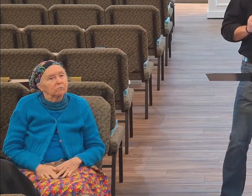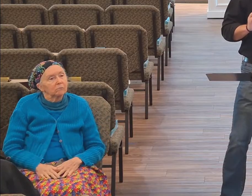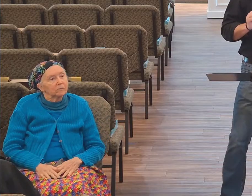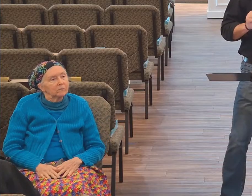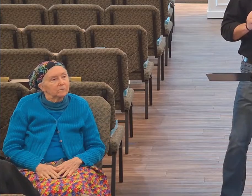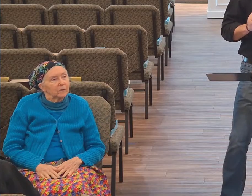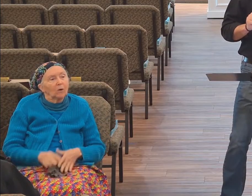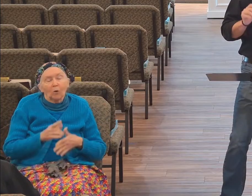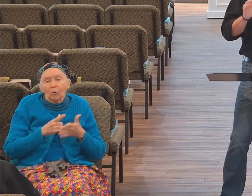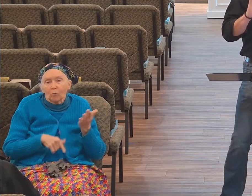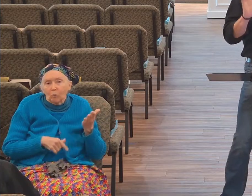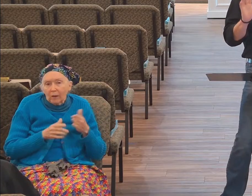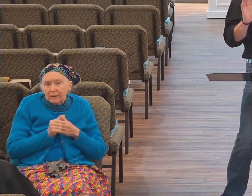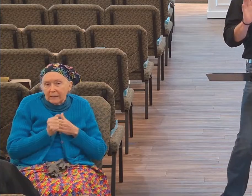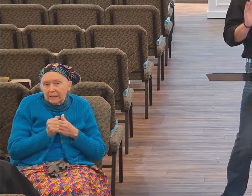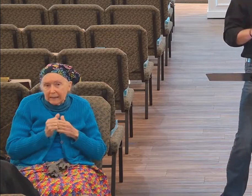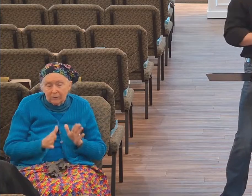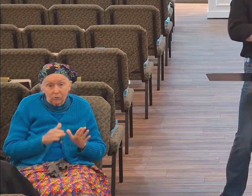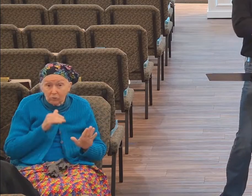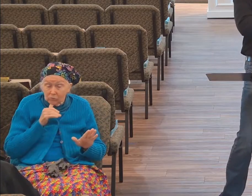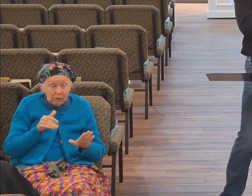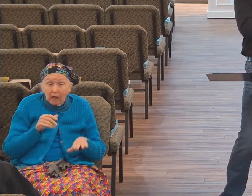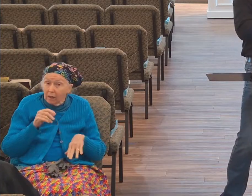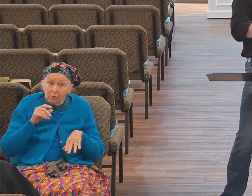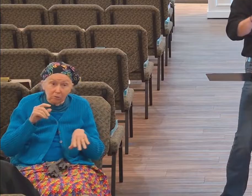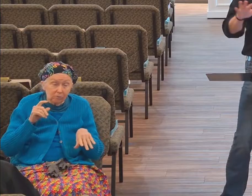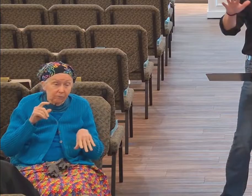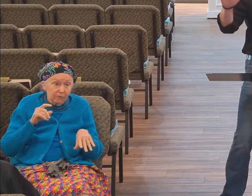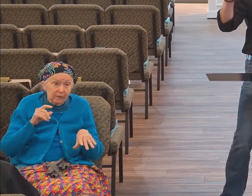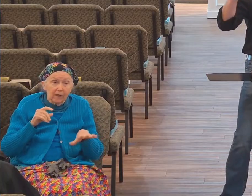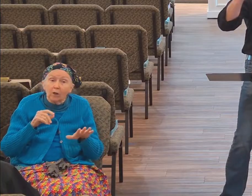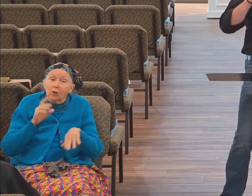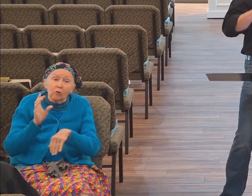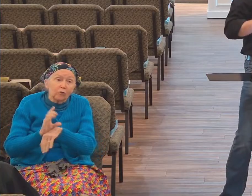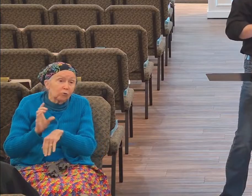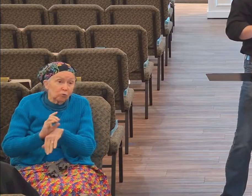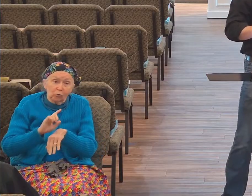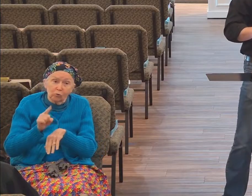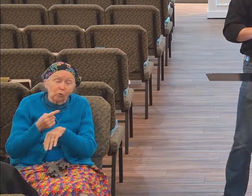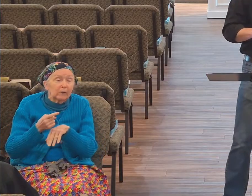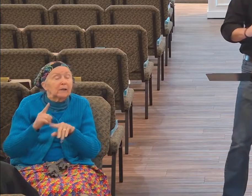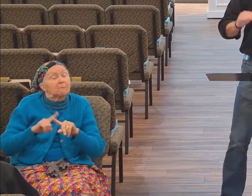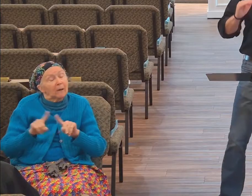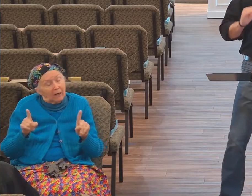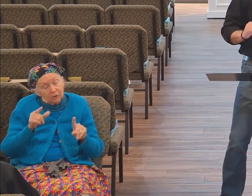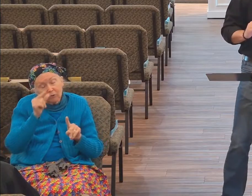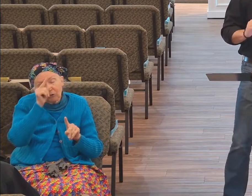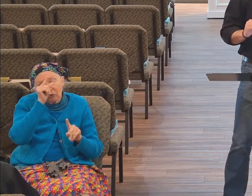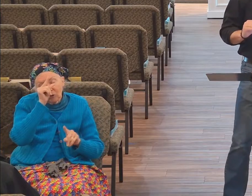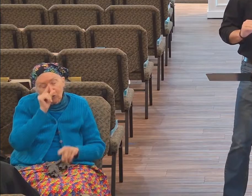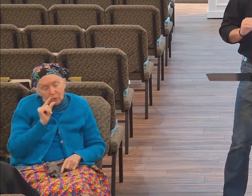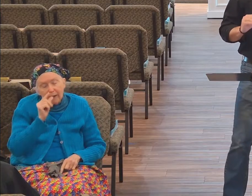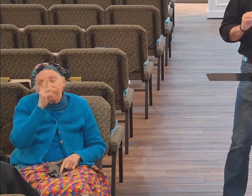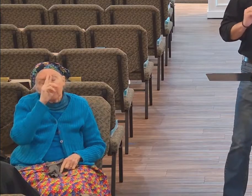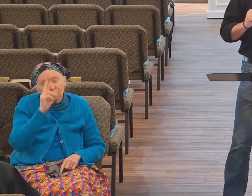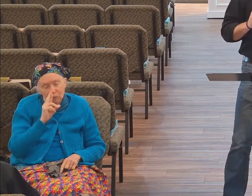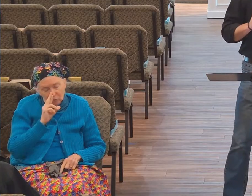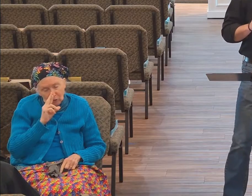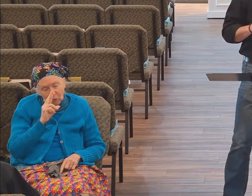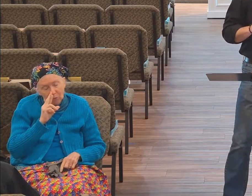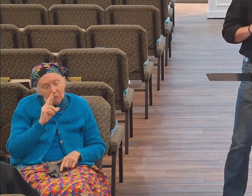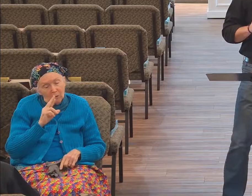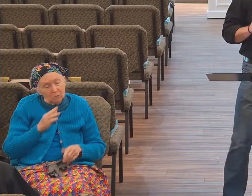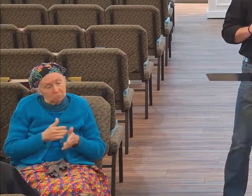What were leaders, not necessarily the church, just generally speaking, the Greco-Roman society, leaders, what were they